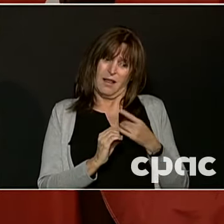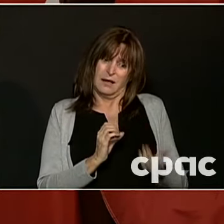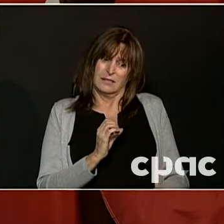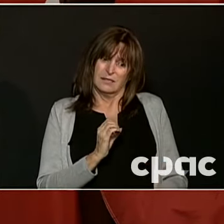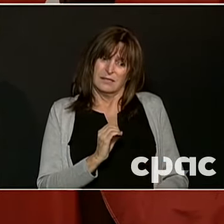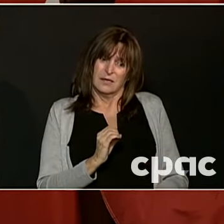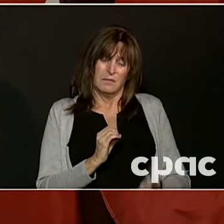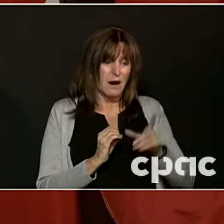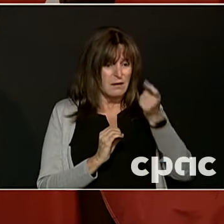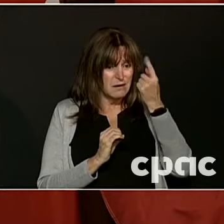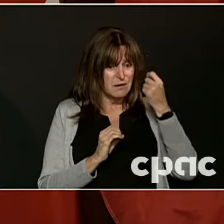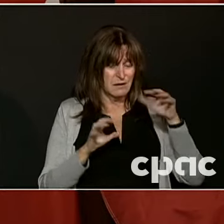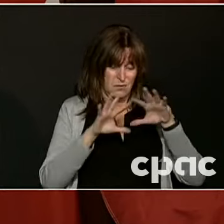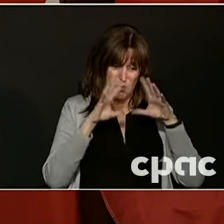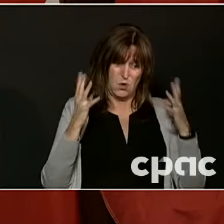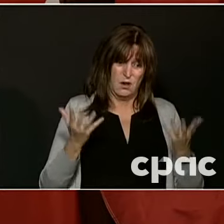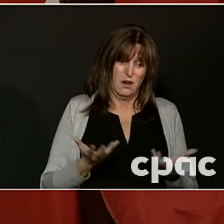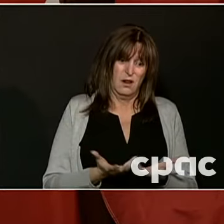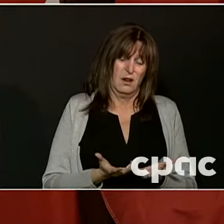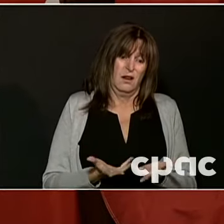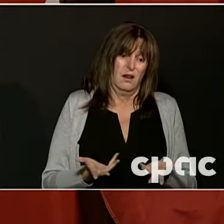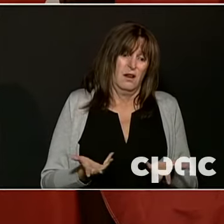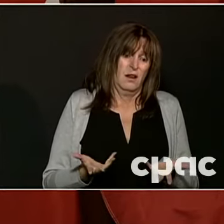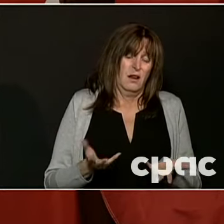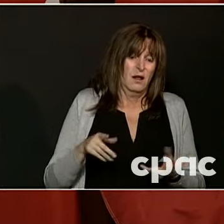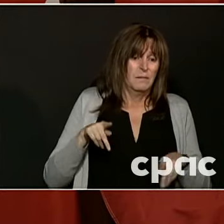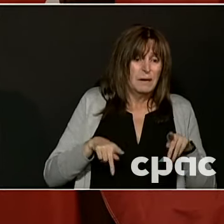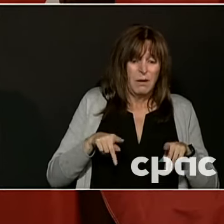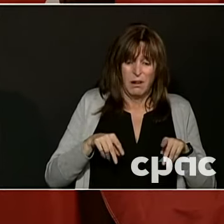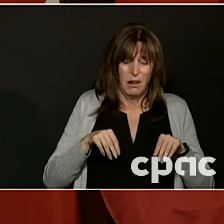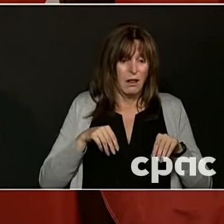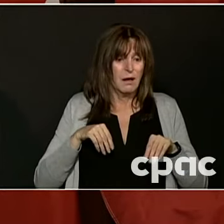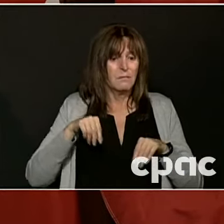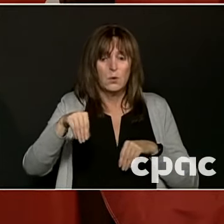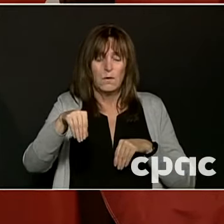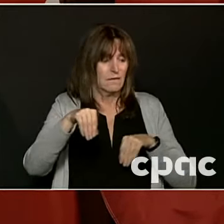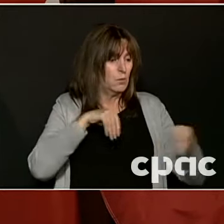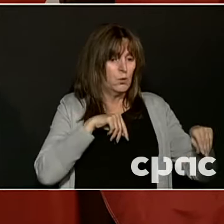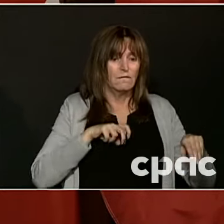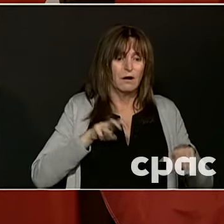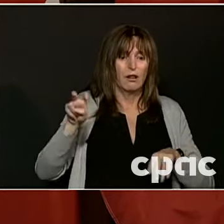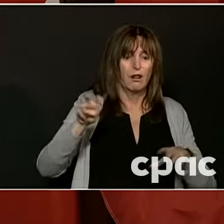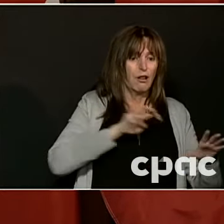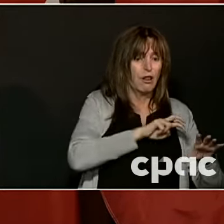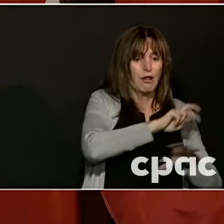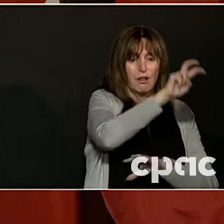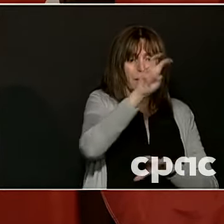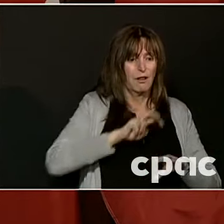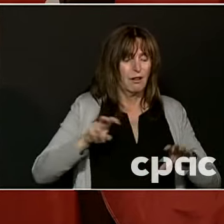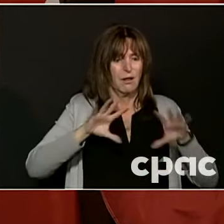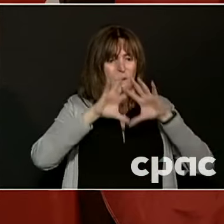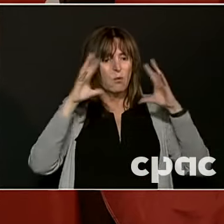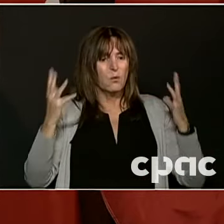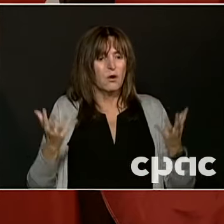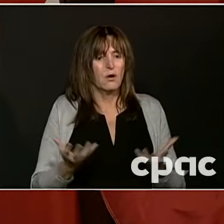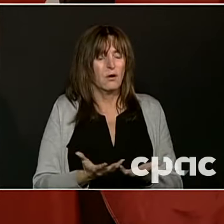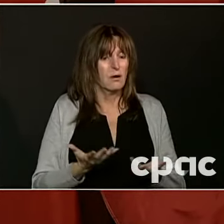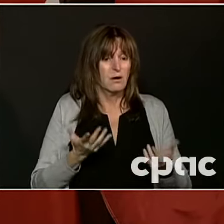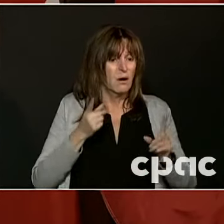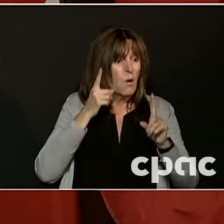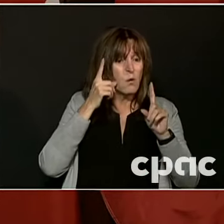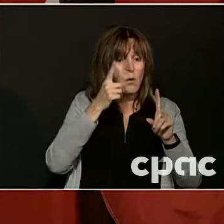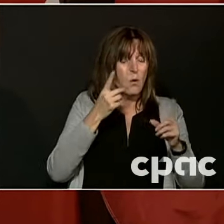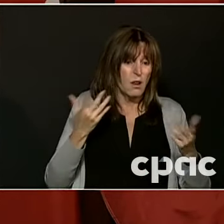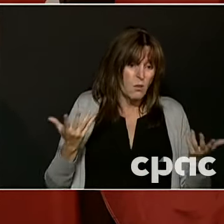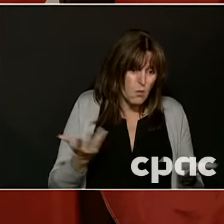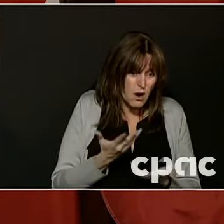I can't see that being for a while. Ideally, our goal is to keep morbidity and mortality down. That was our goal from the get-go. If